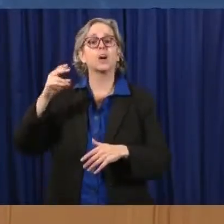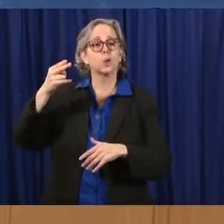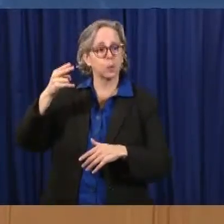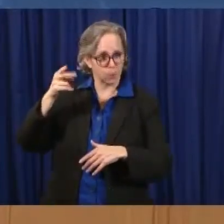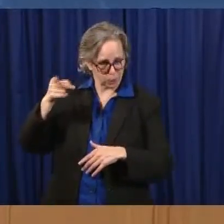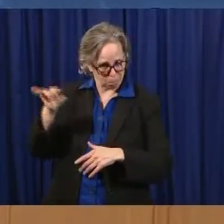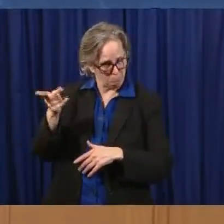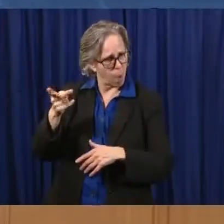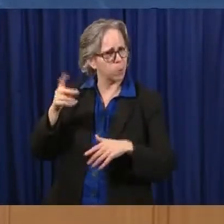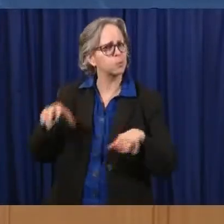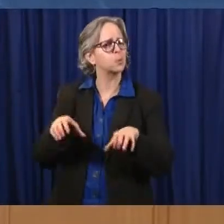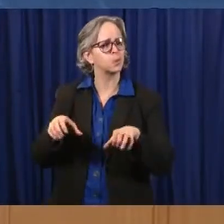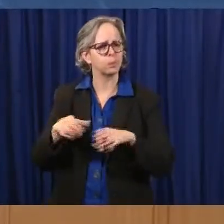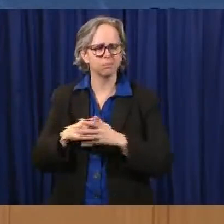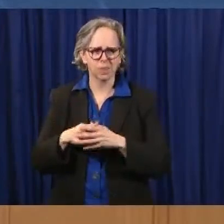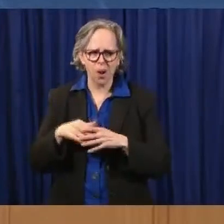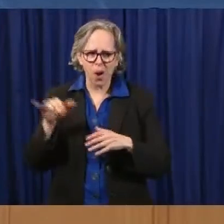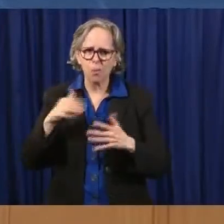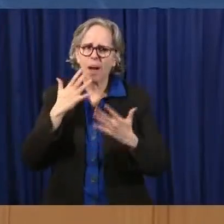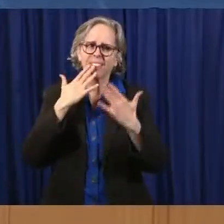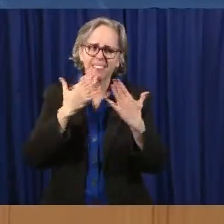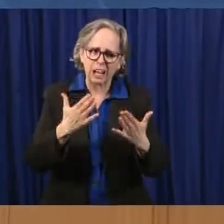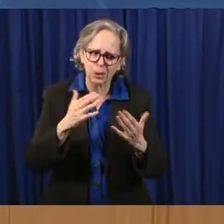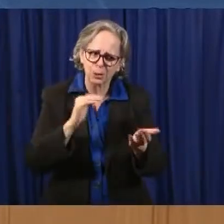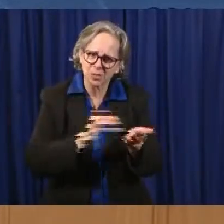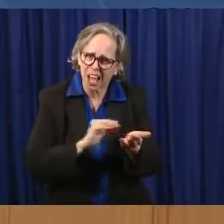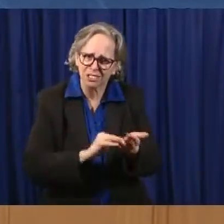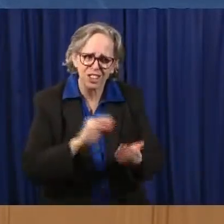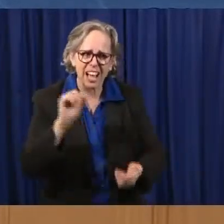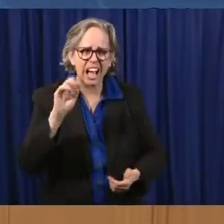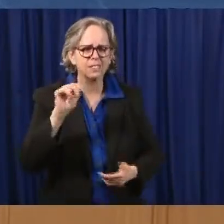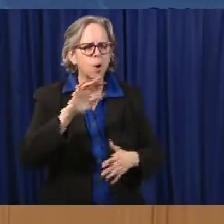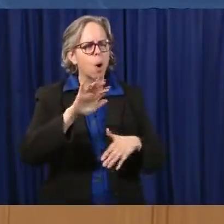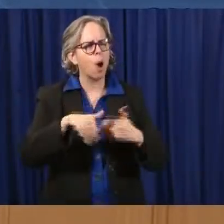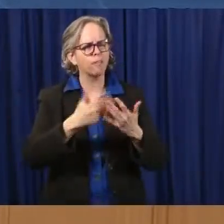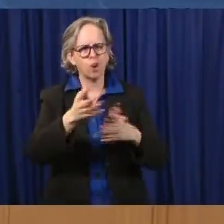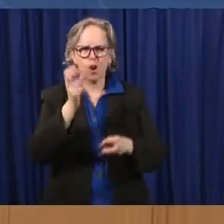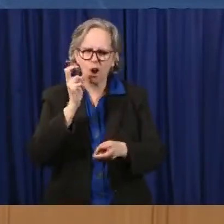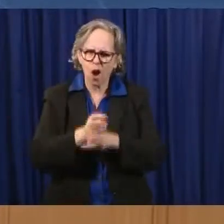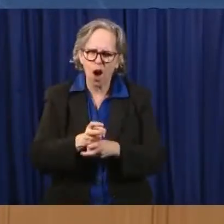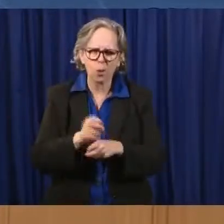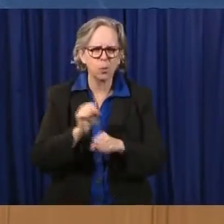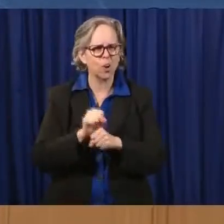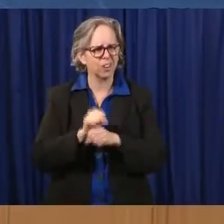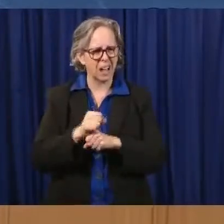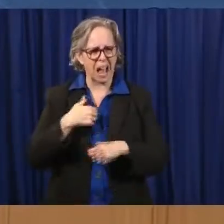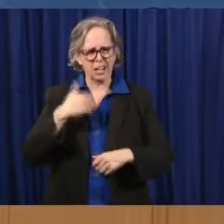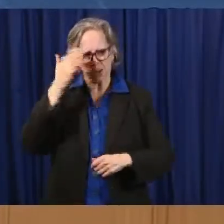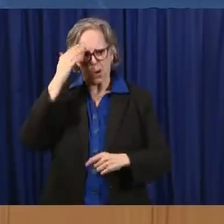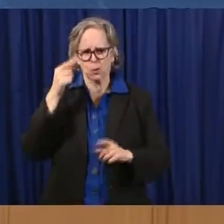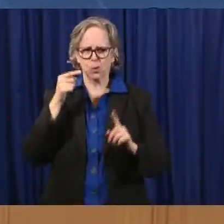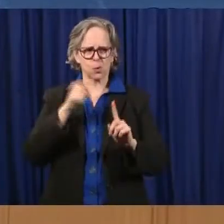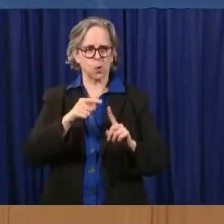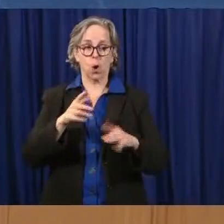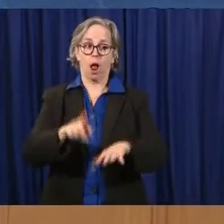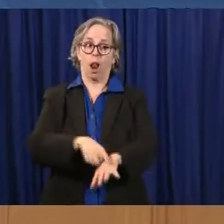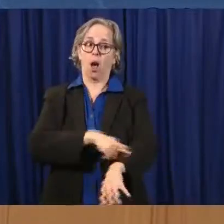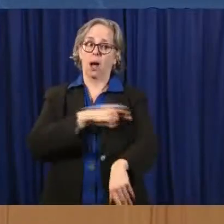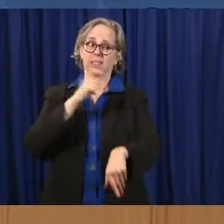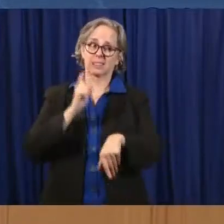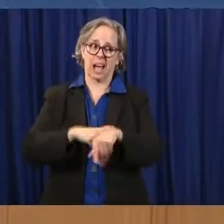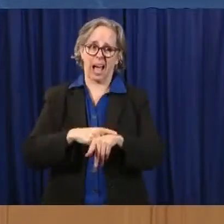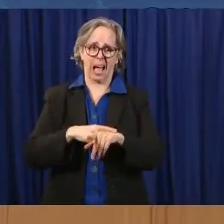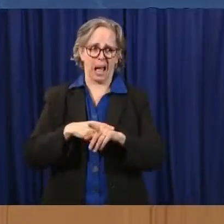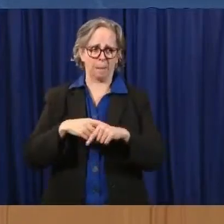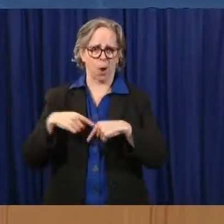also want to thank you, Dr. Acton, for all of your hard work. I know that you are spending long hours away from your loved